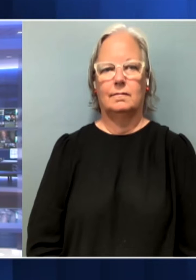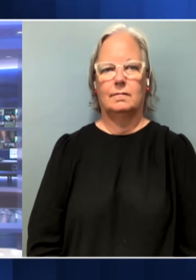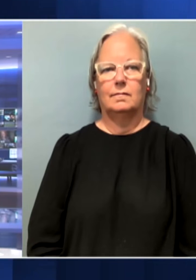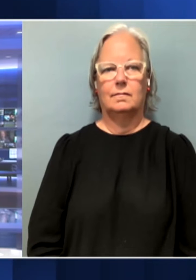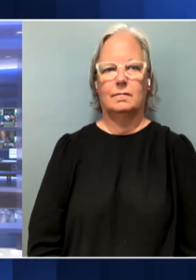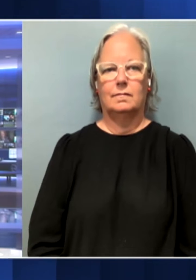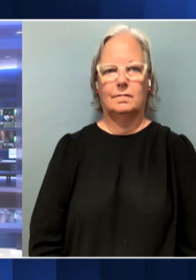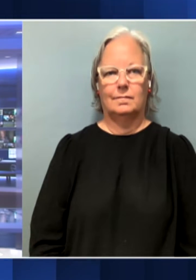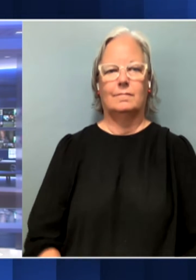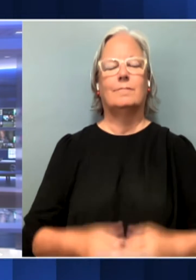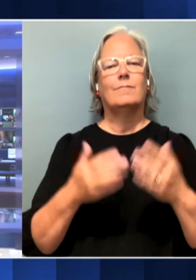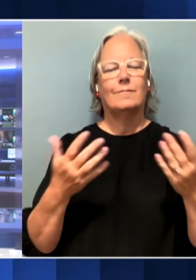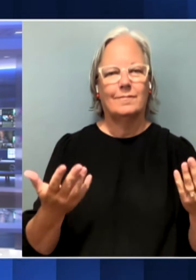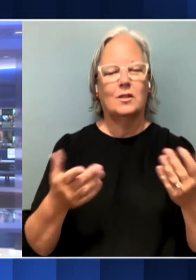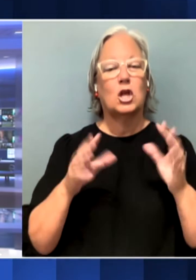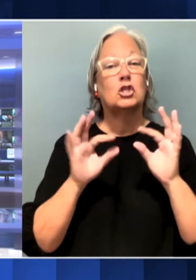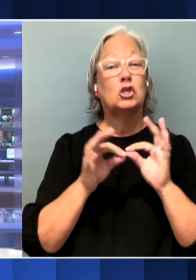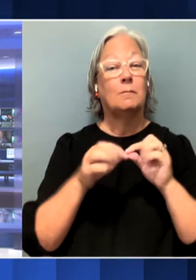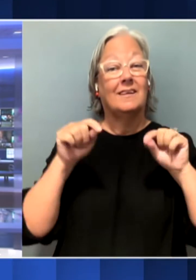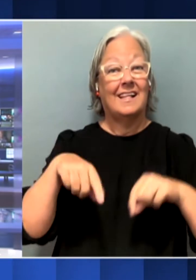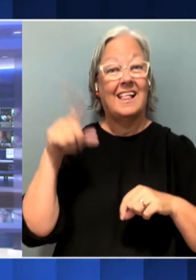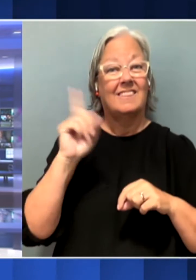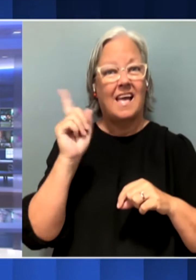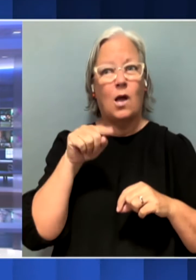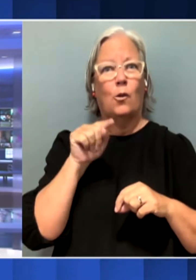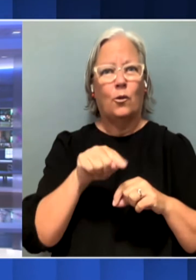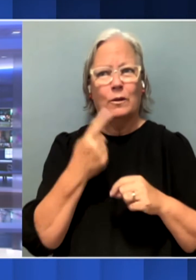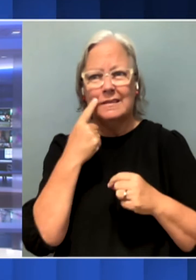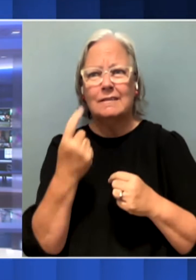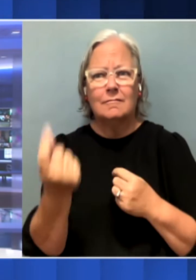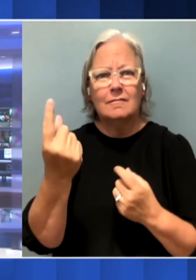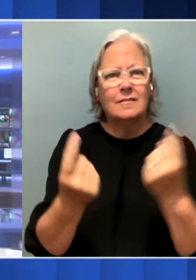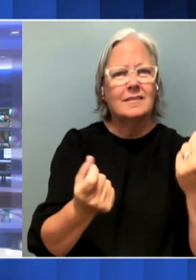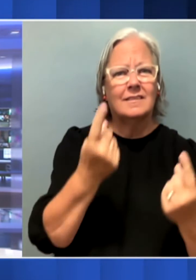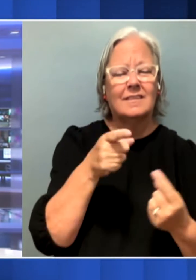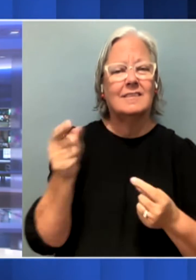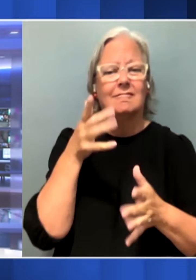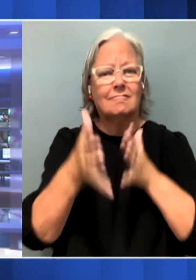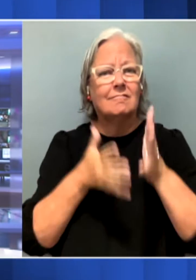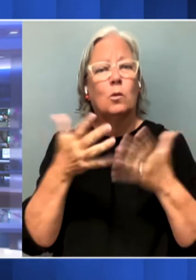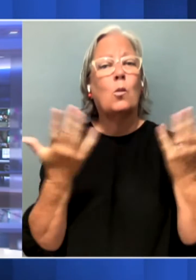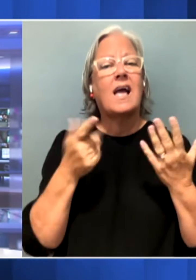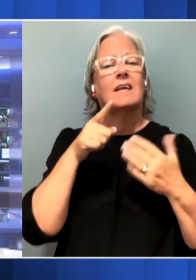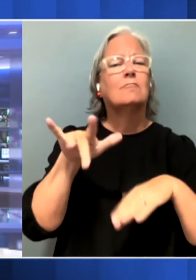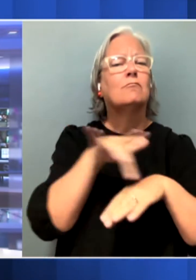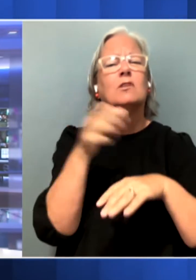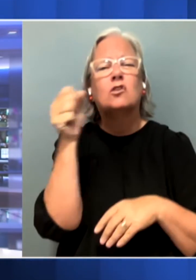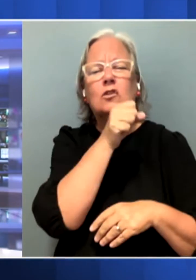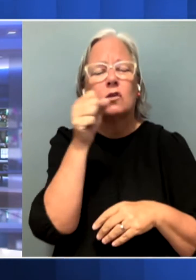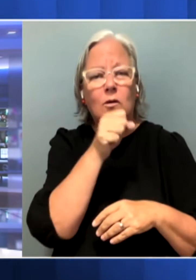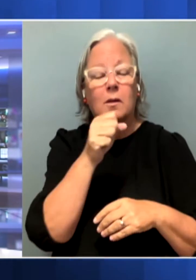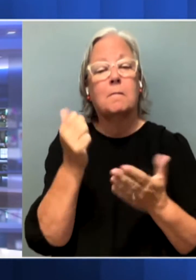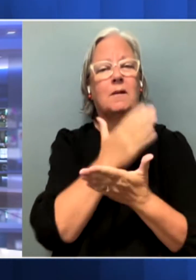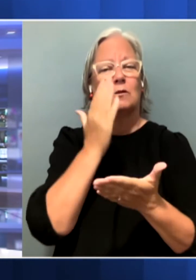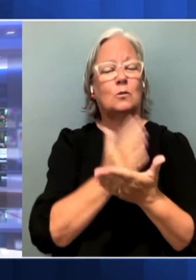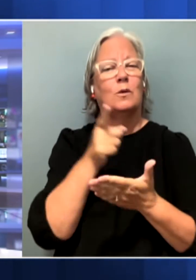Auslan interpreters are taking to the big stage, using sign language at live music concerts to make them more accessible for the deaf